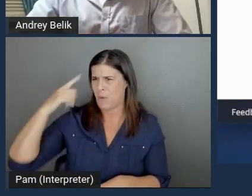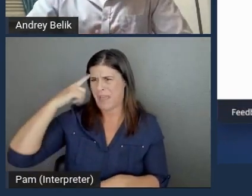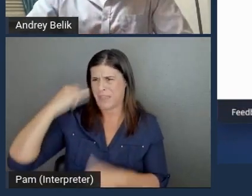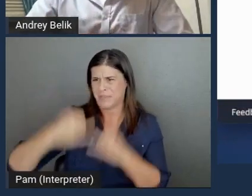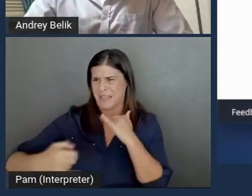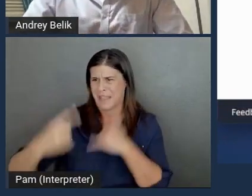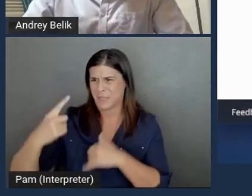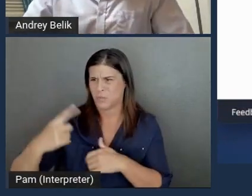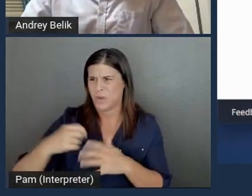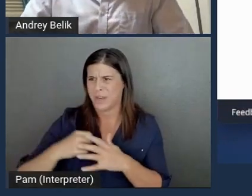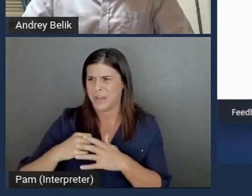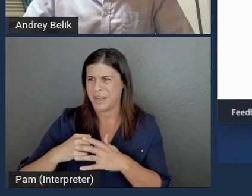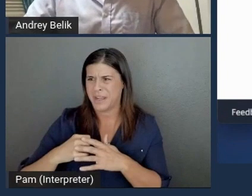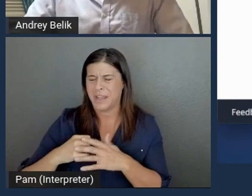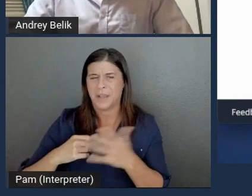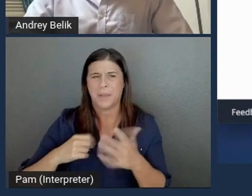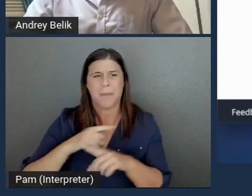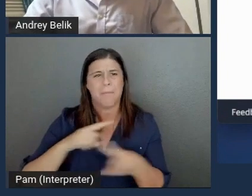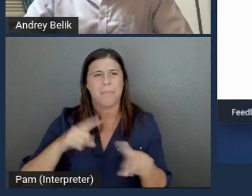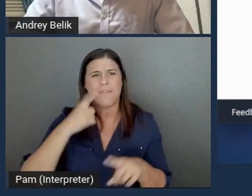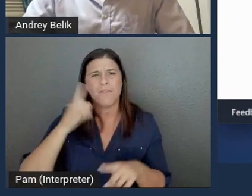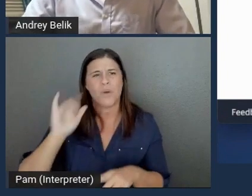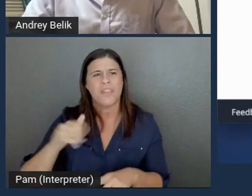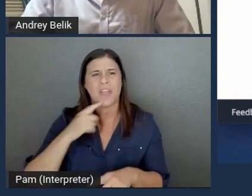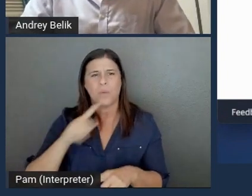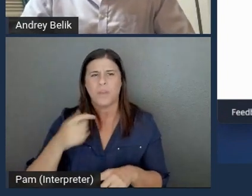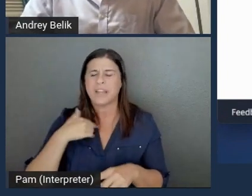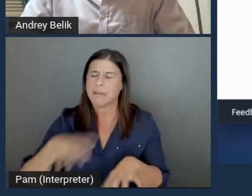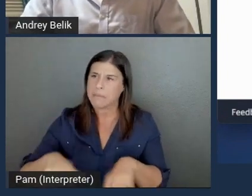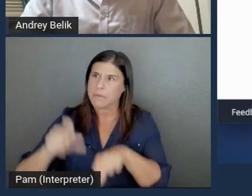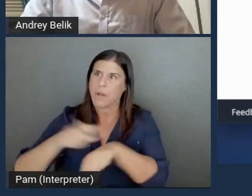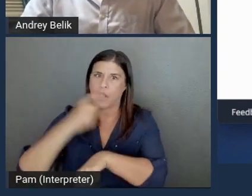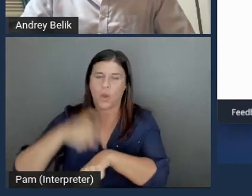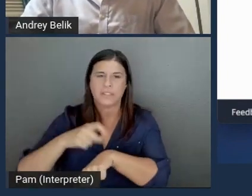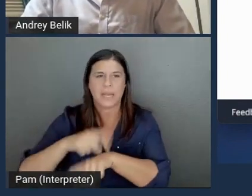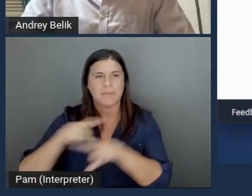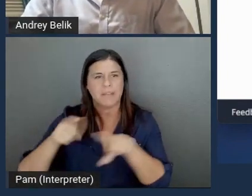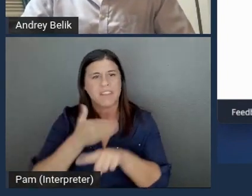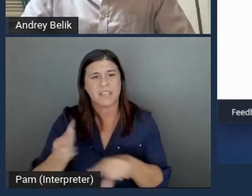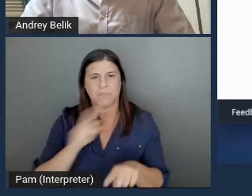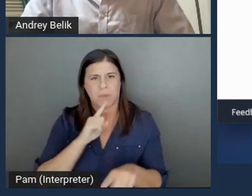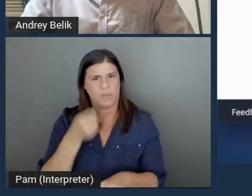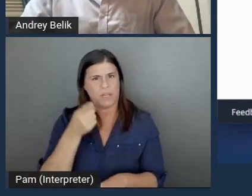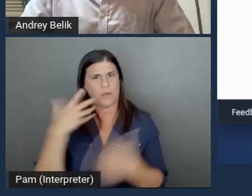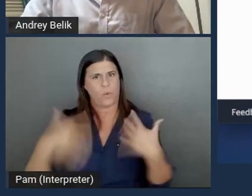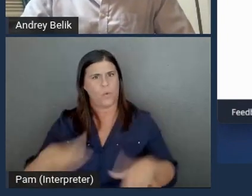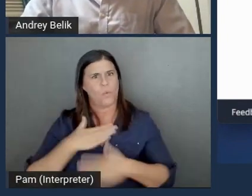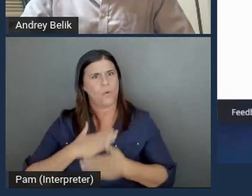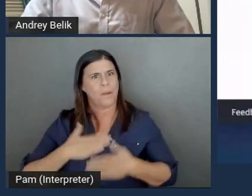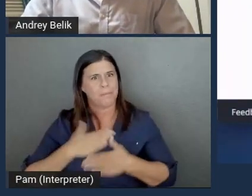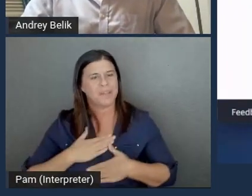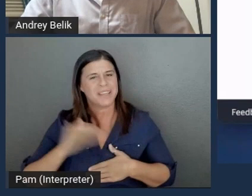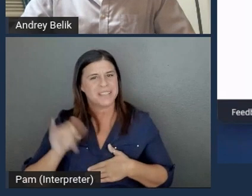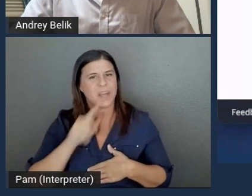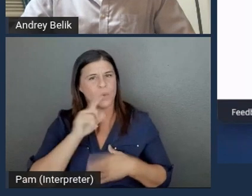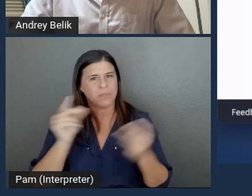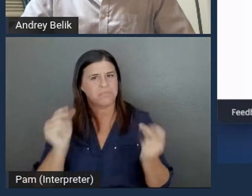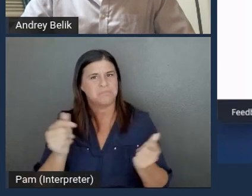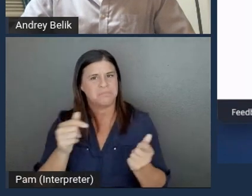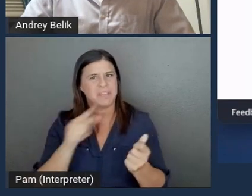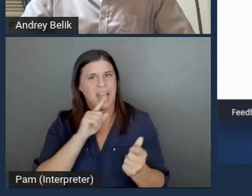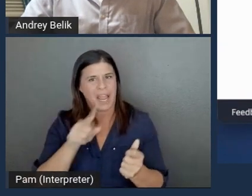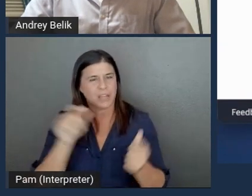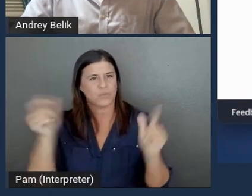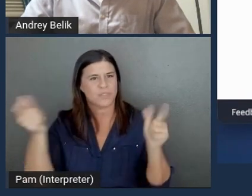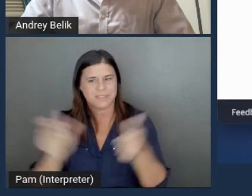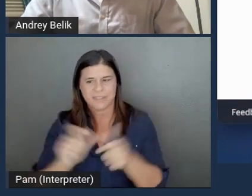was like to spin up an ElastiCache cluster. It would take a long time and all those things. But I'm quite pleased that I can see that it has actually scaled out